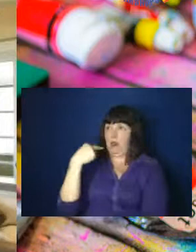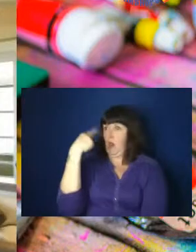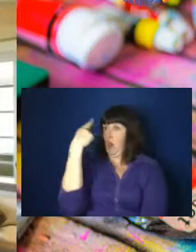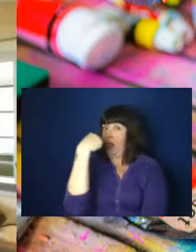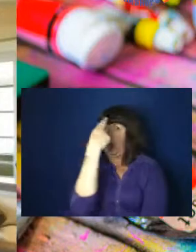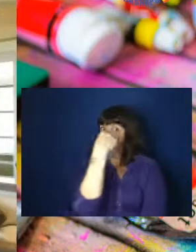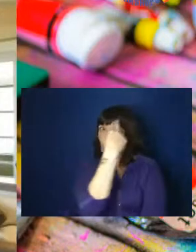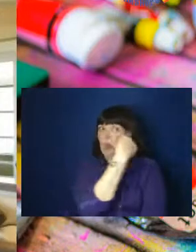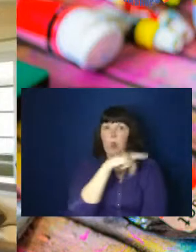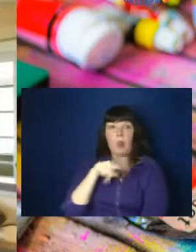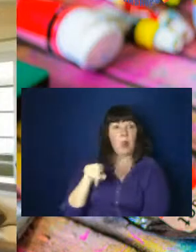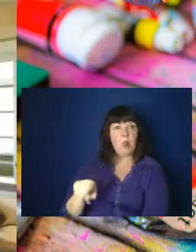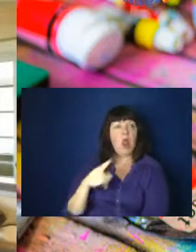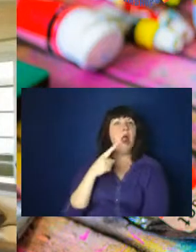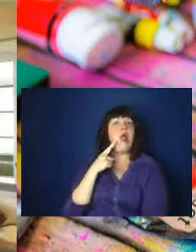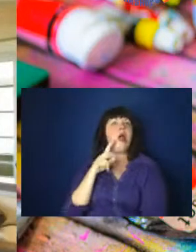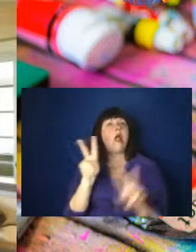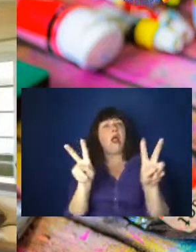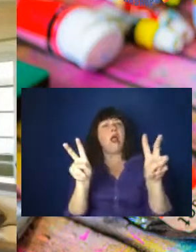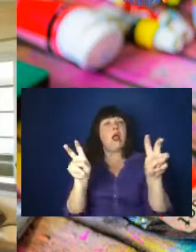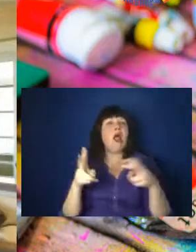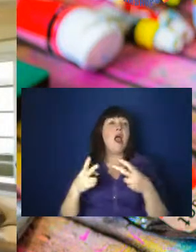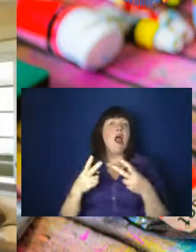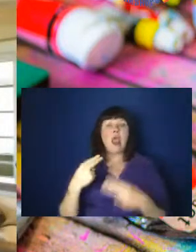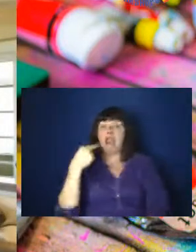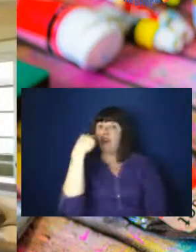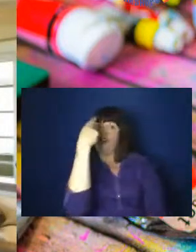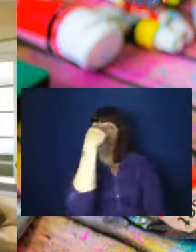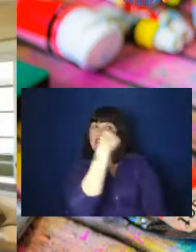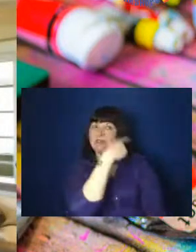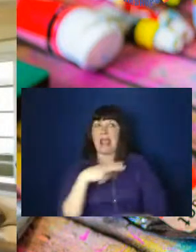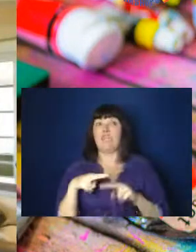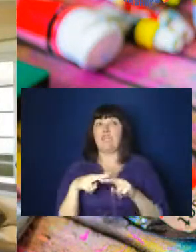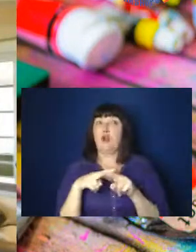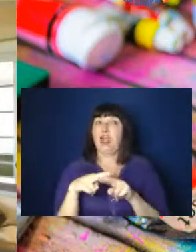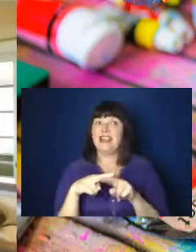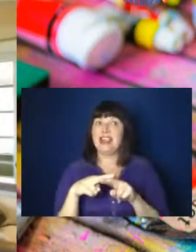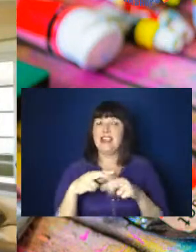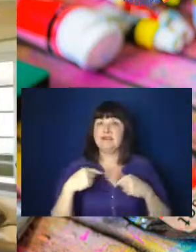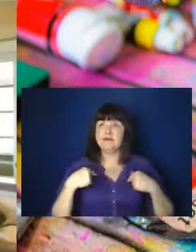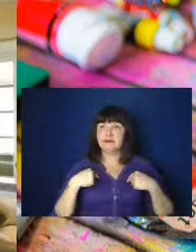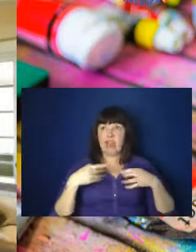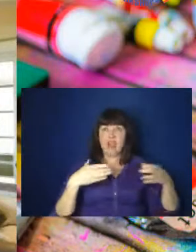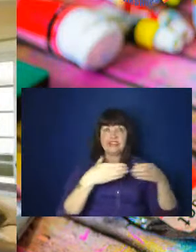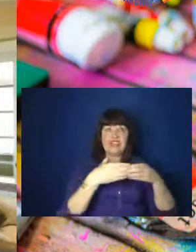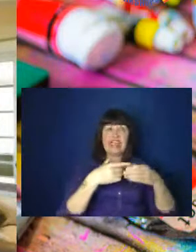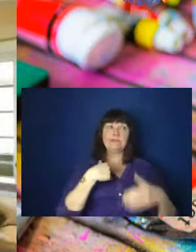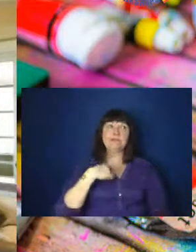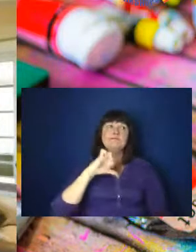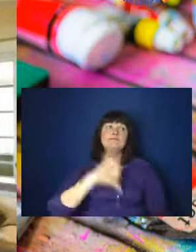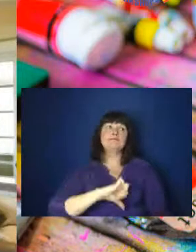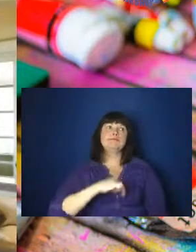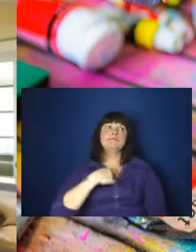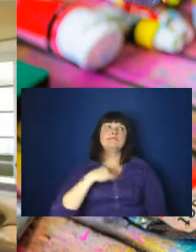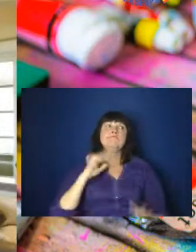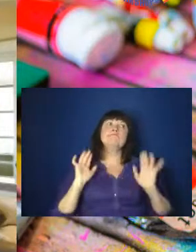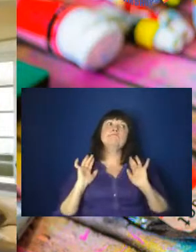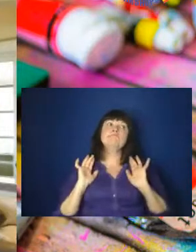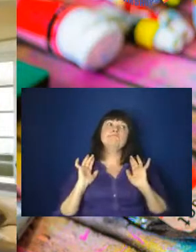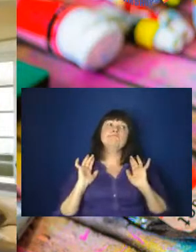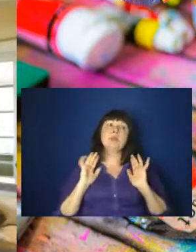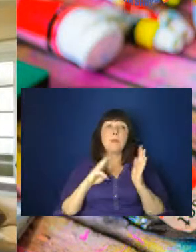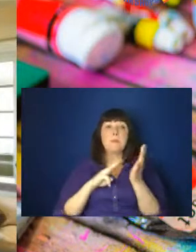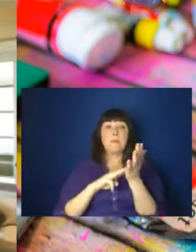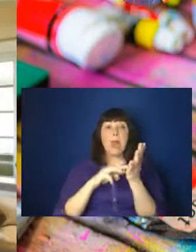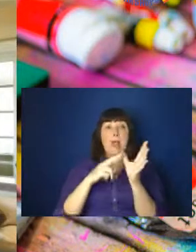calling it Face Paint Friday as well. I've kind of let the team down a little bit tonight, I'm afraid. Long story. But Mandy